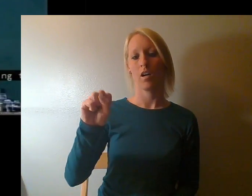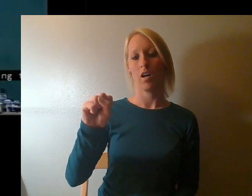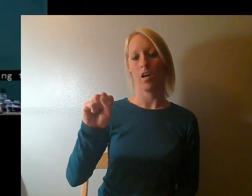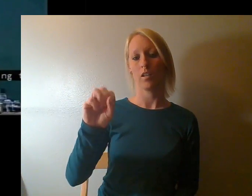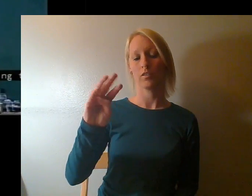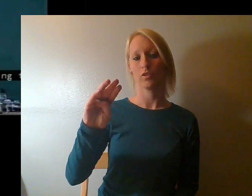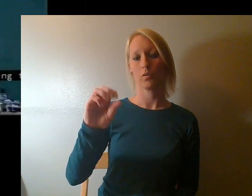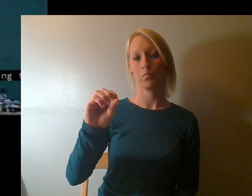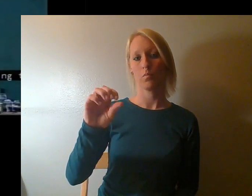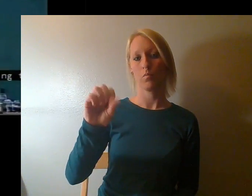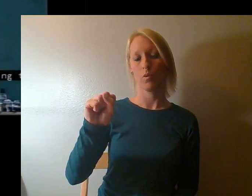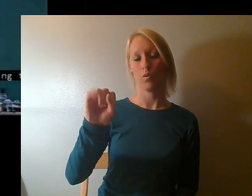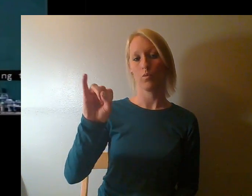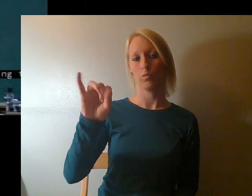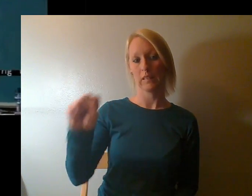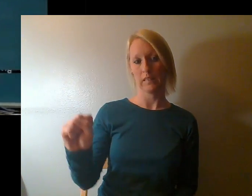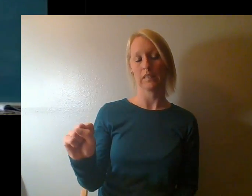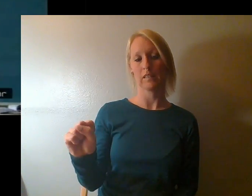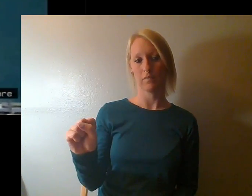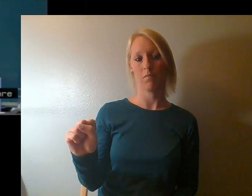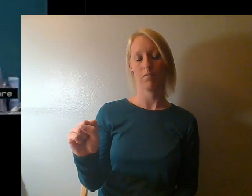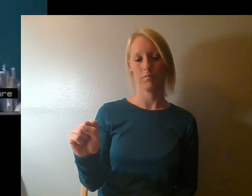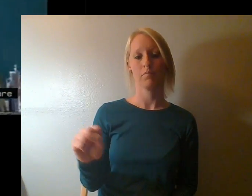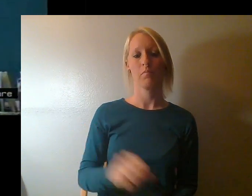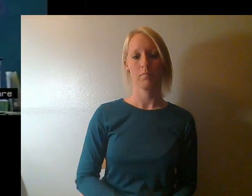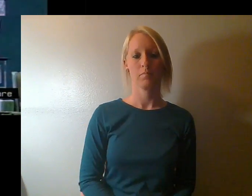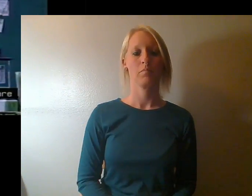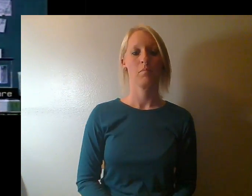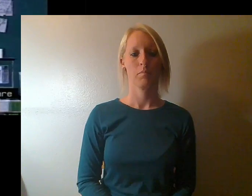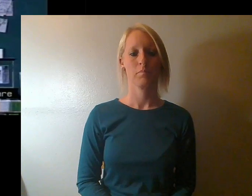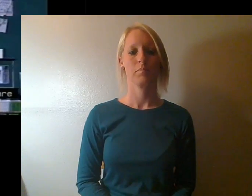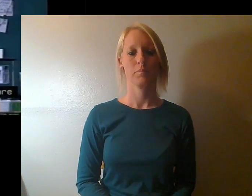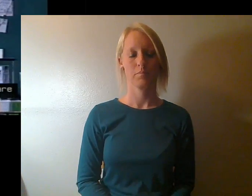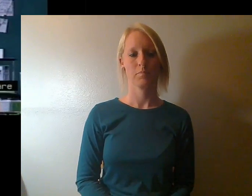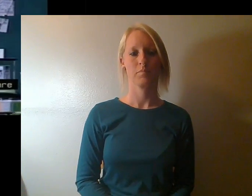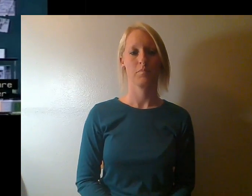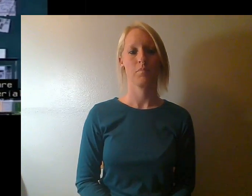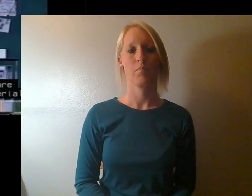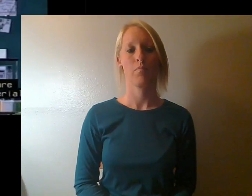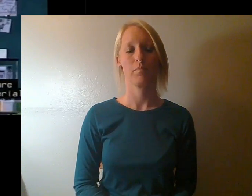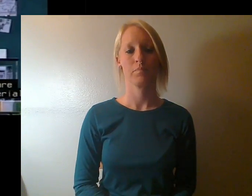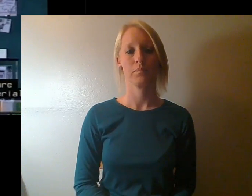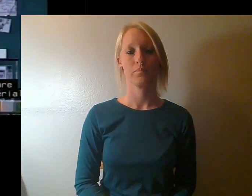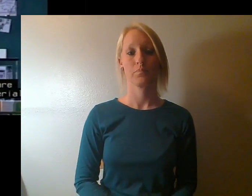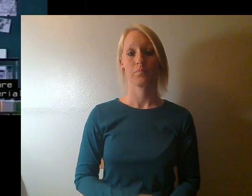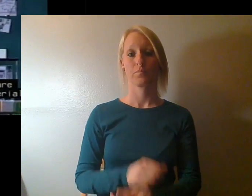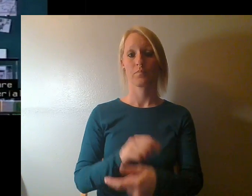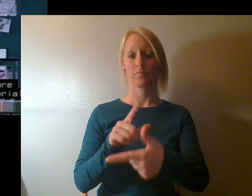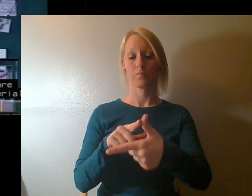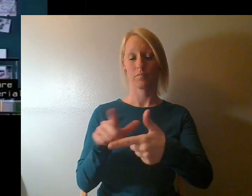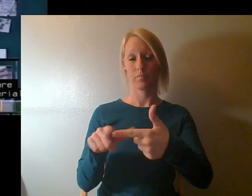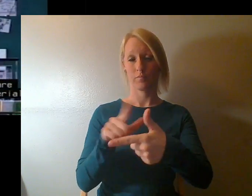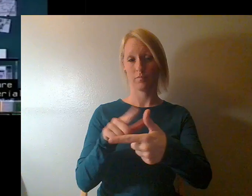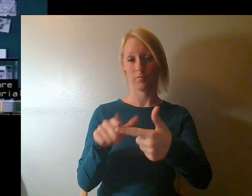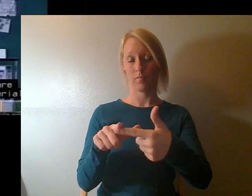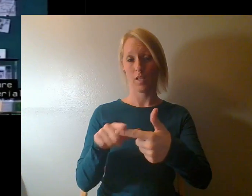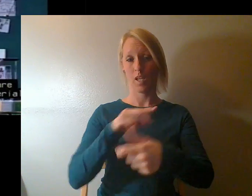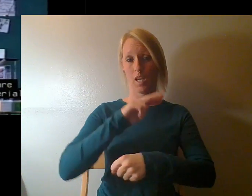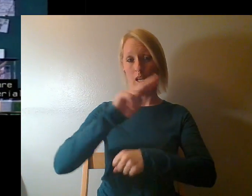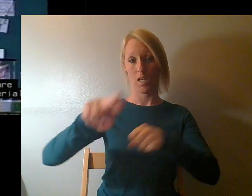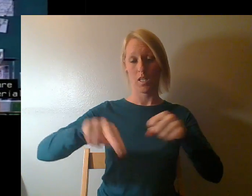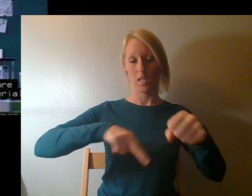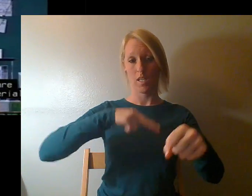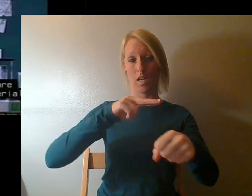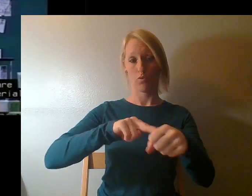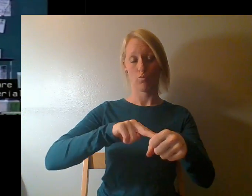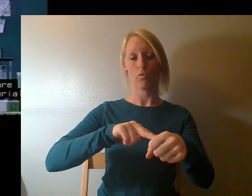All right. And diffusion and osmosis are natural ways of moving